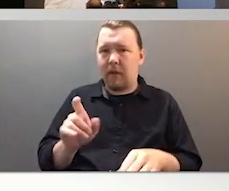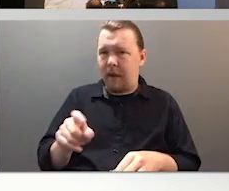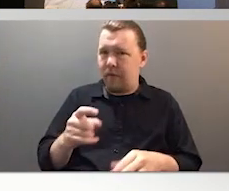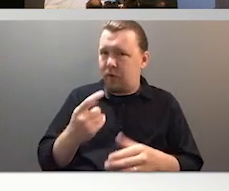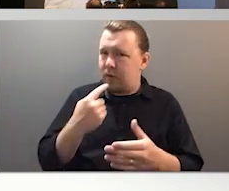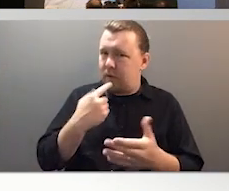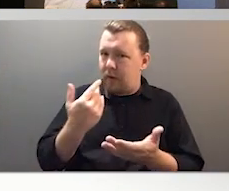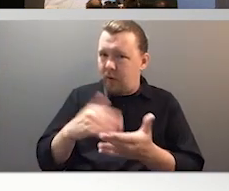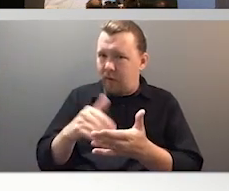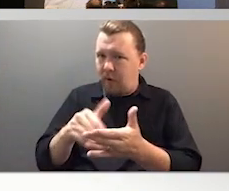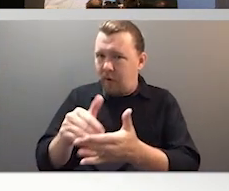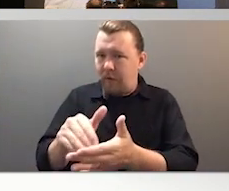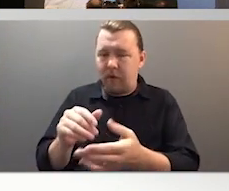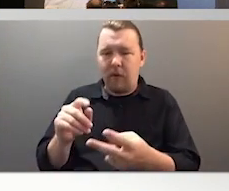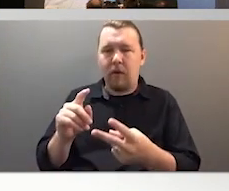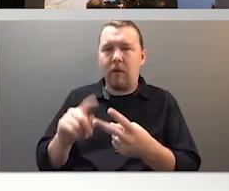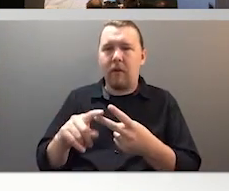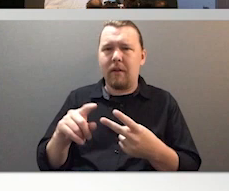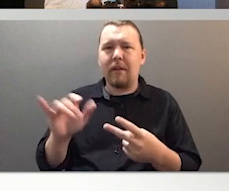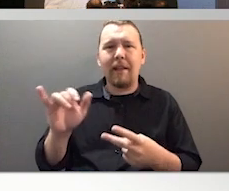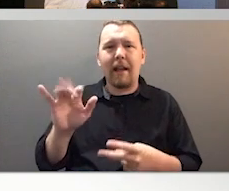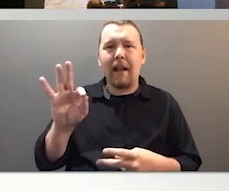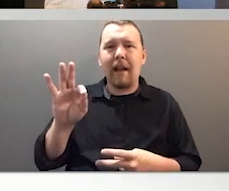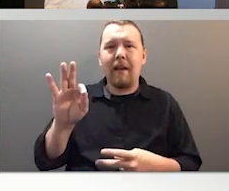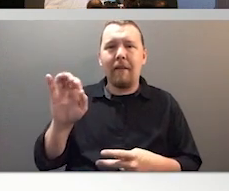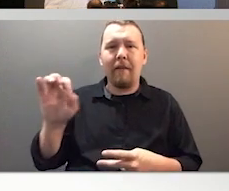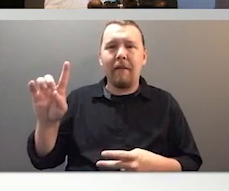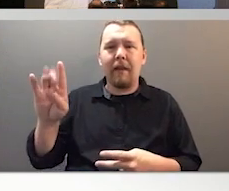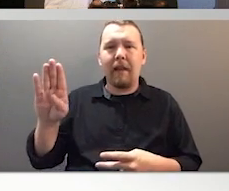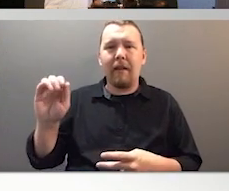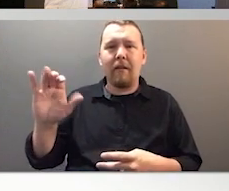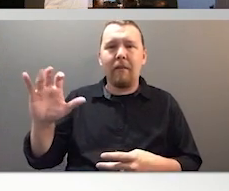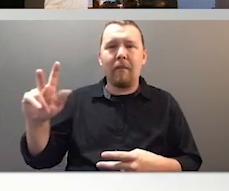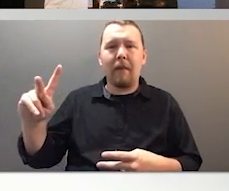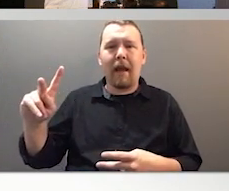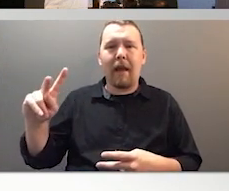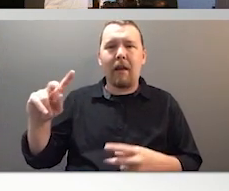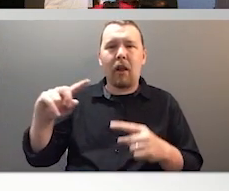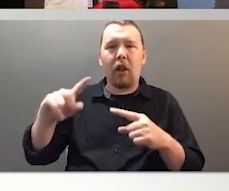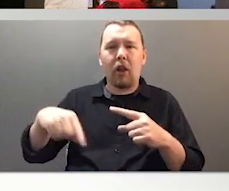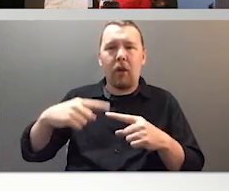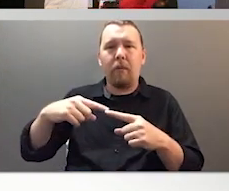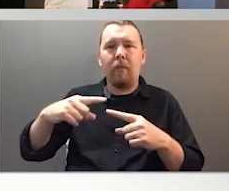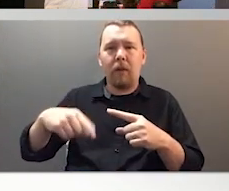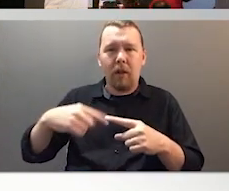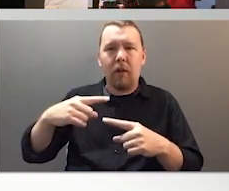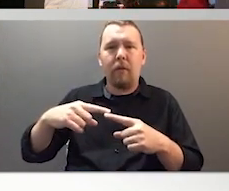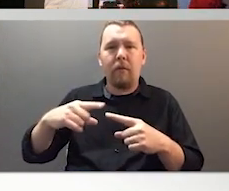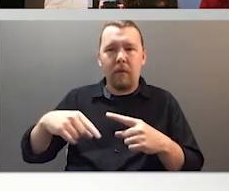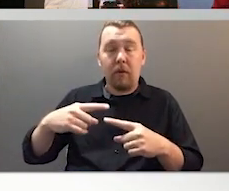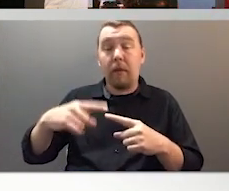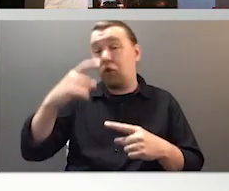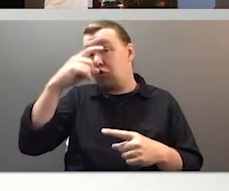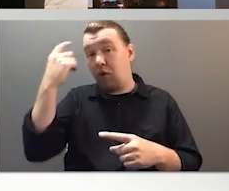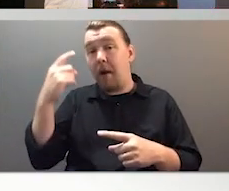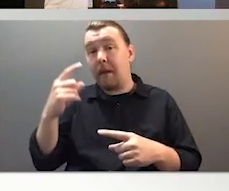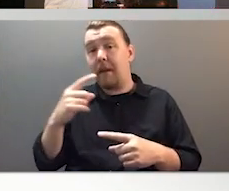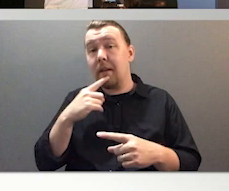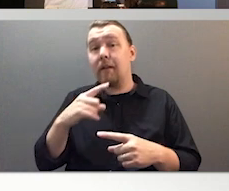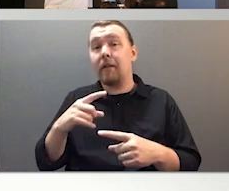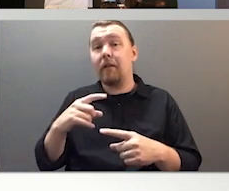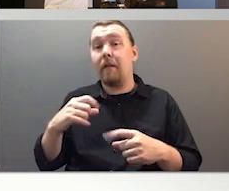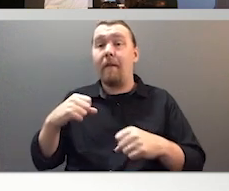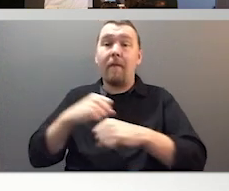It gets stuck in this like feedback loop. Whereas trauma ends up being this chronic state of fight or flight, and yes, it's still a feedback loop,